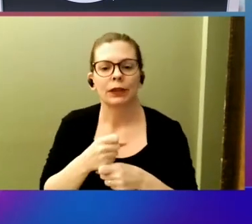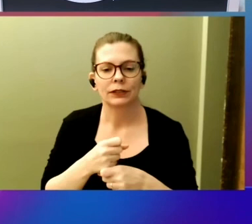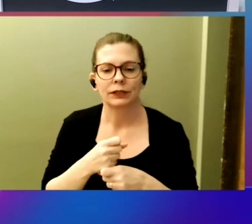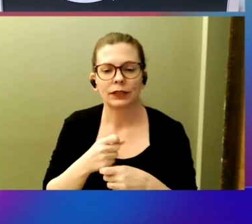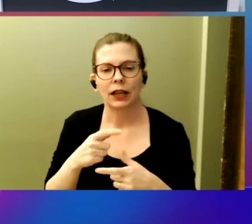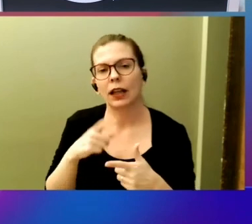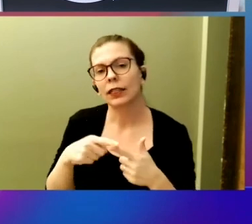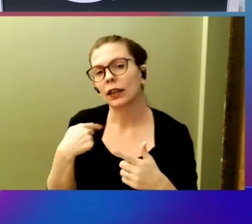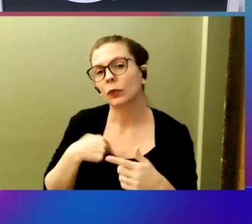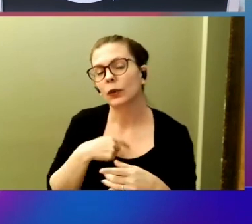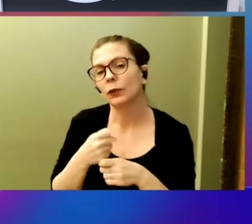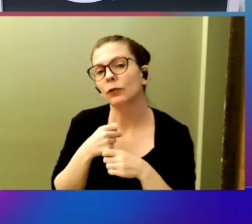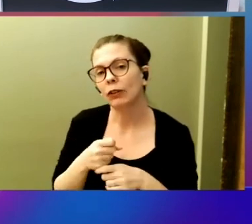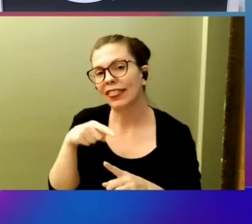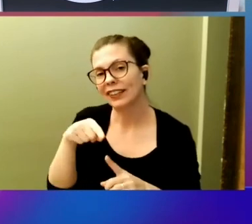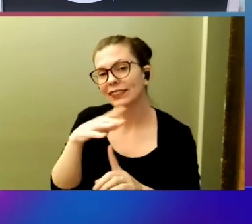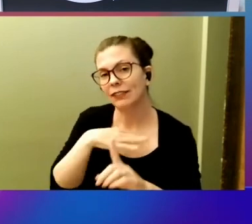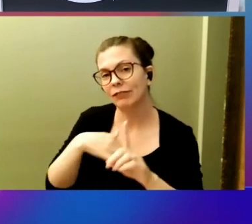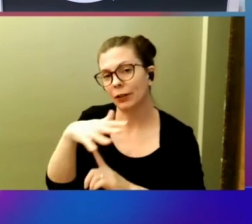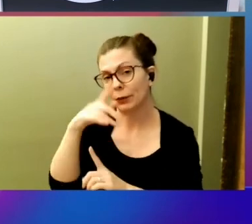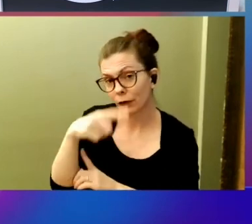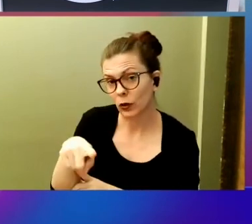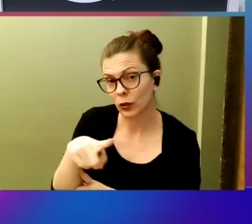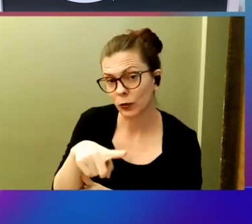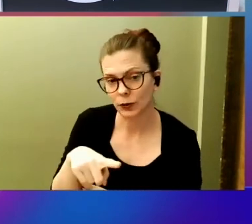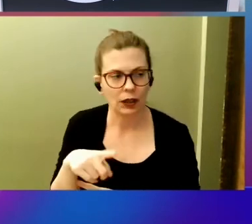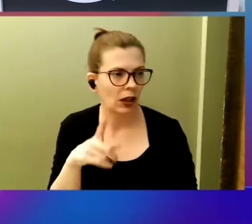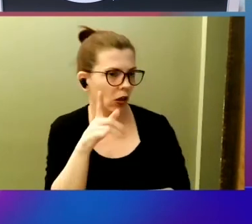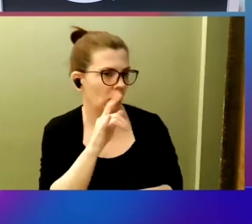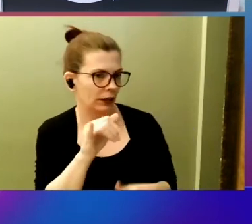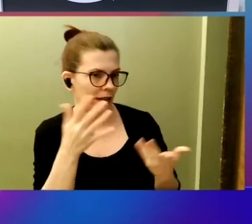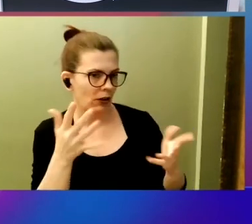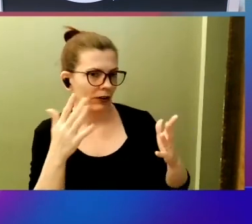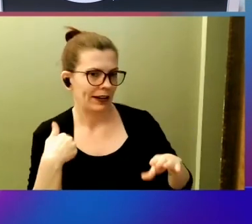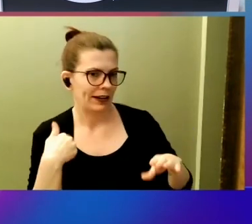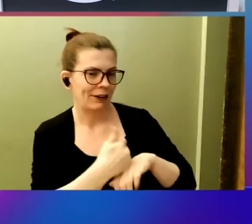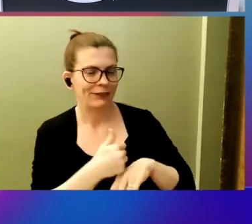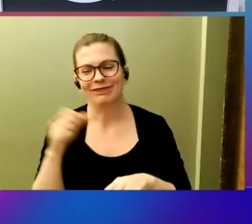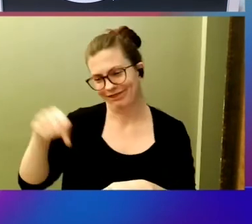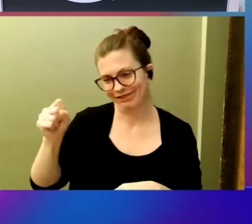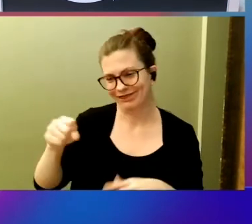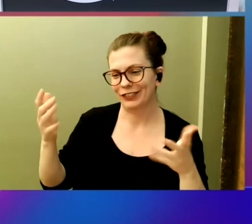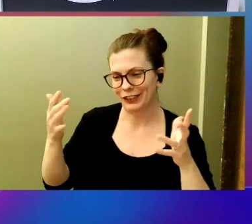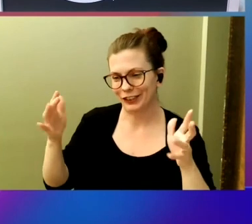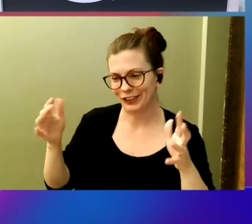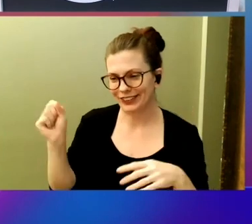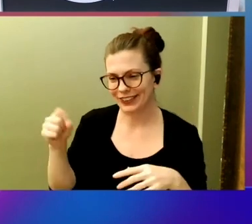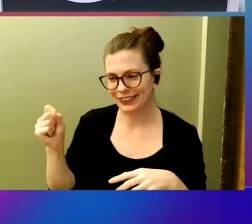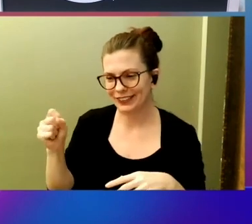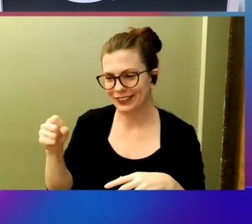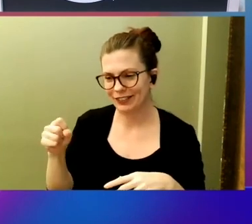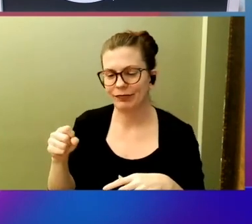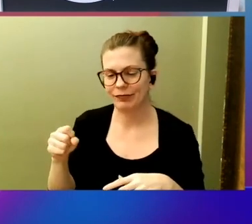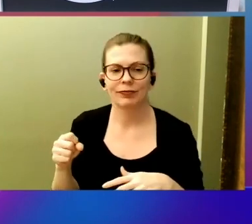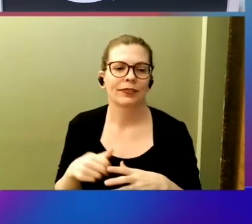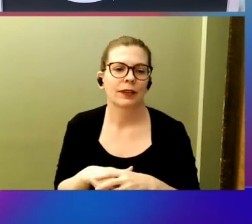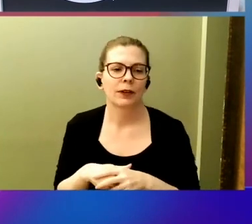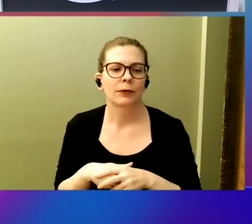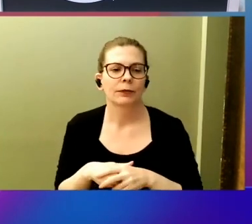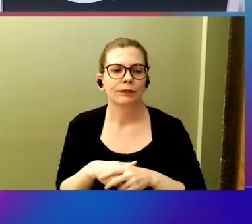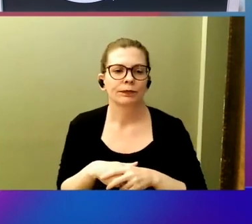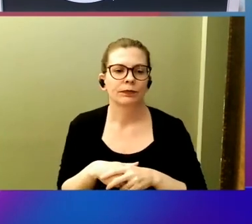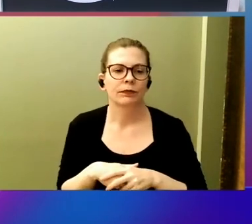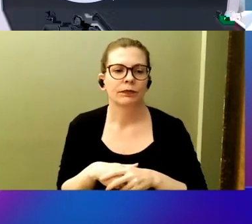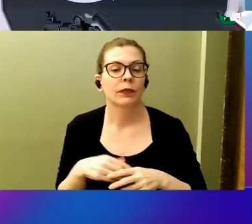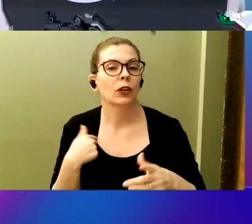this environment for you. Looks like you already have I one. already did. Yep, that one's already there. Then we can just cruise